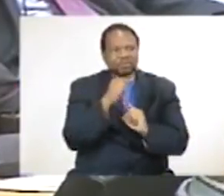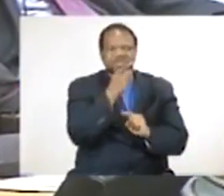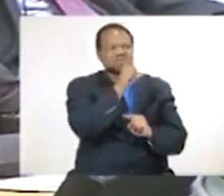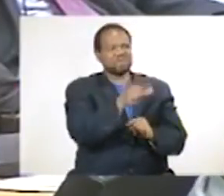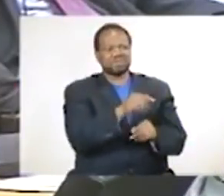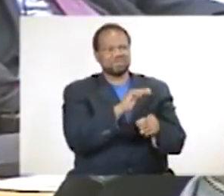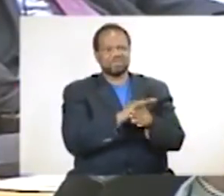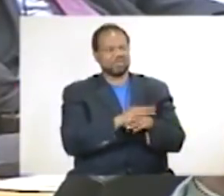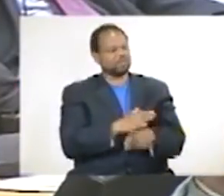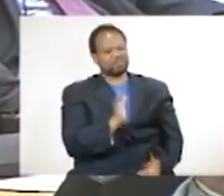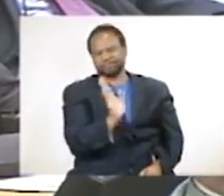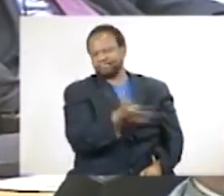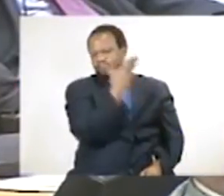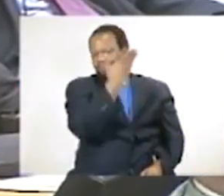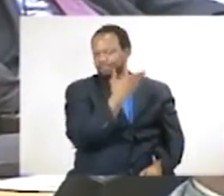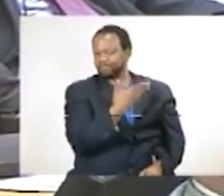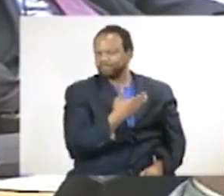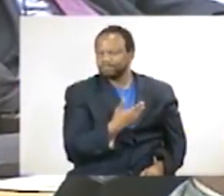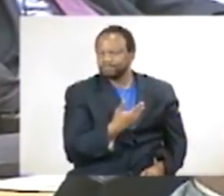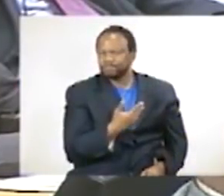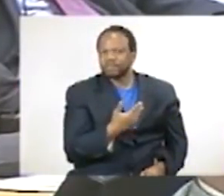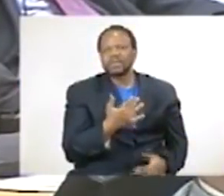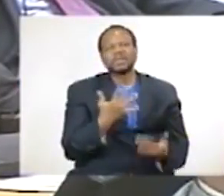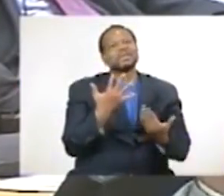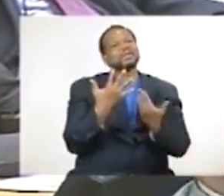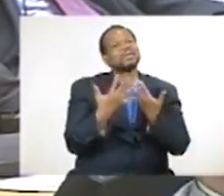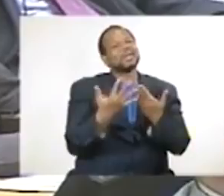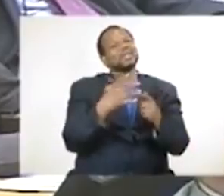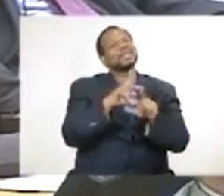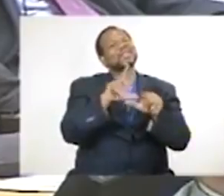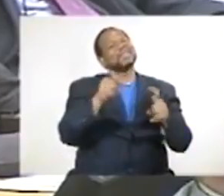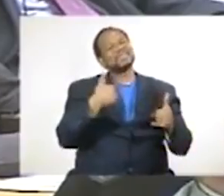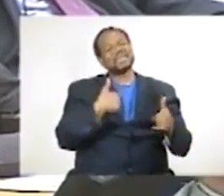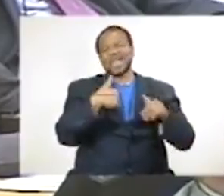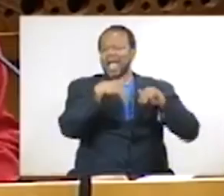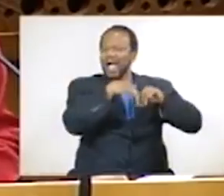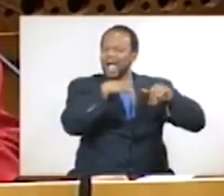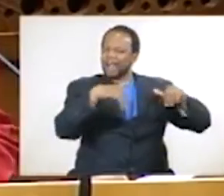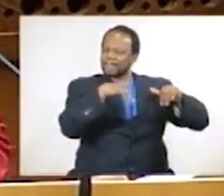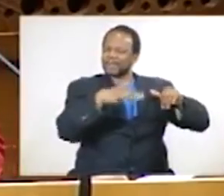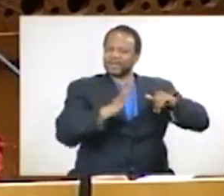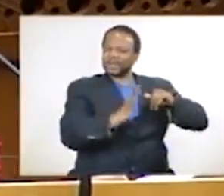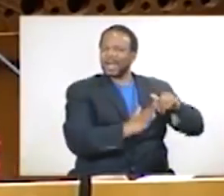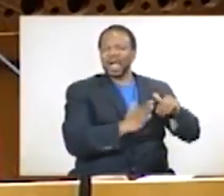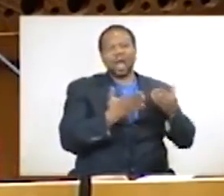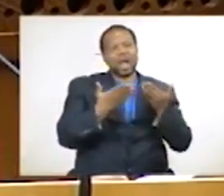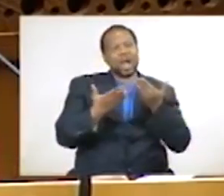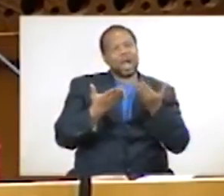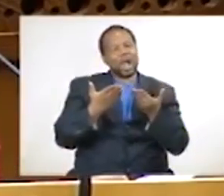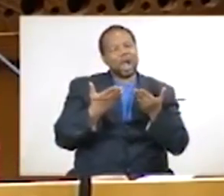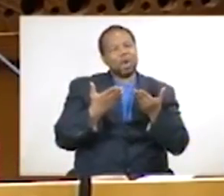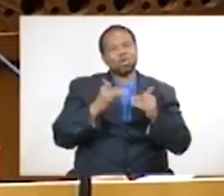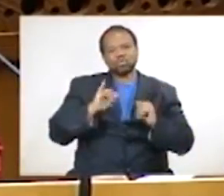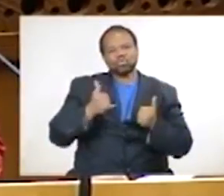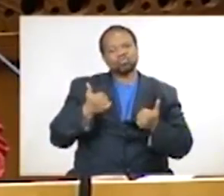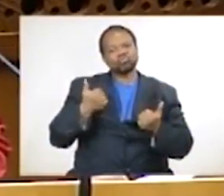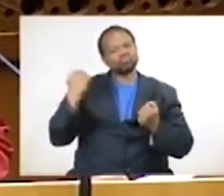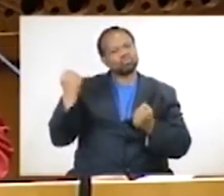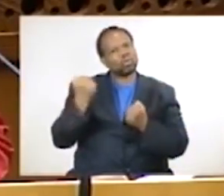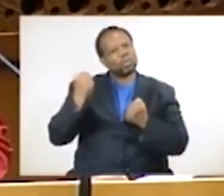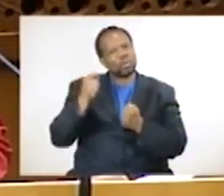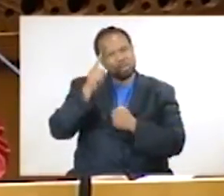as a black person and he or she does not know your language or take initiative to learn your language or